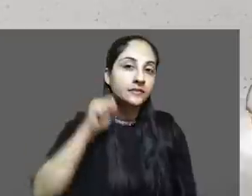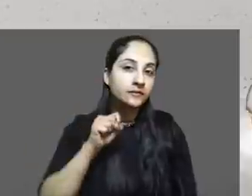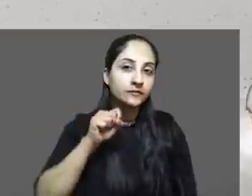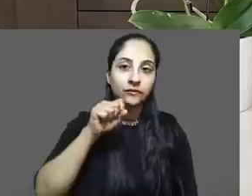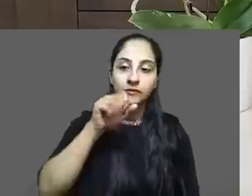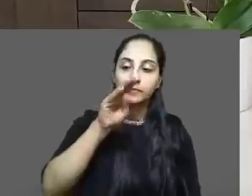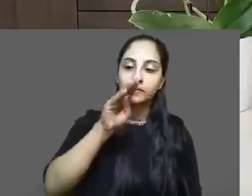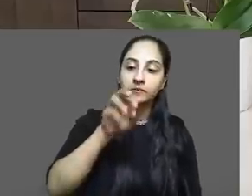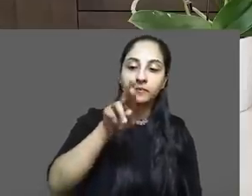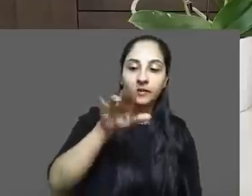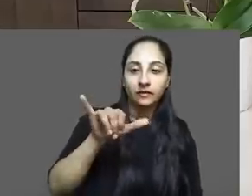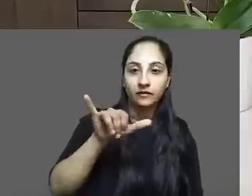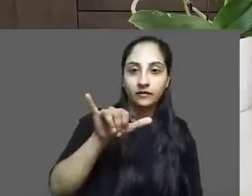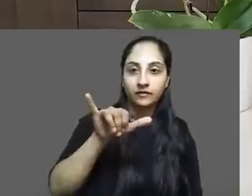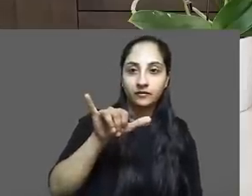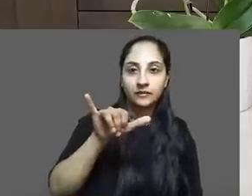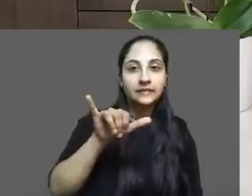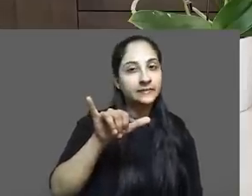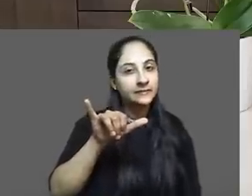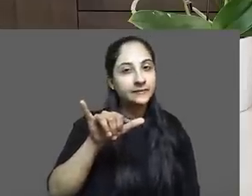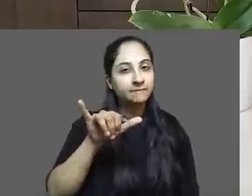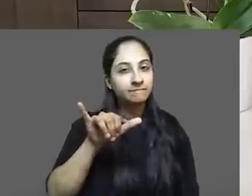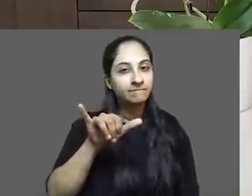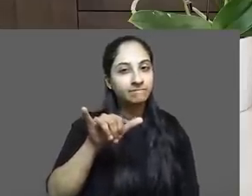This is silverberry, which is very